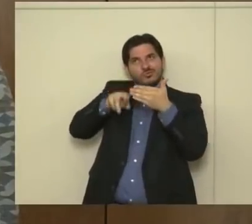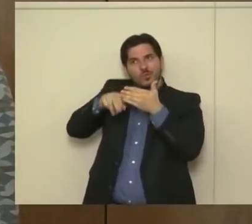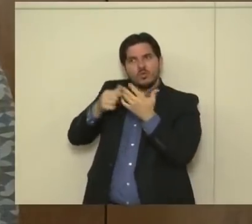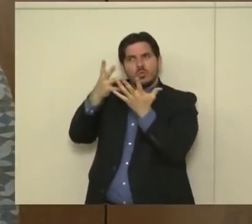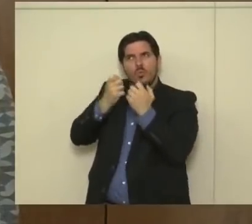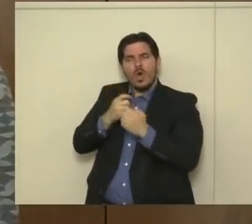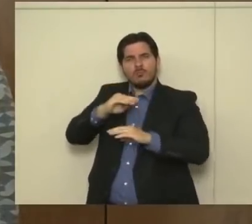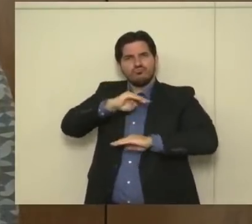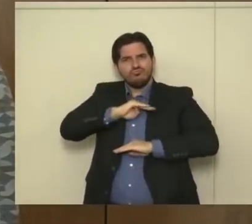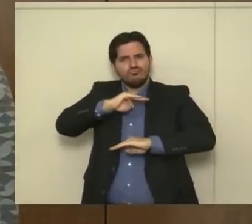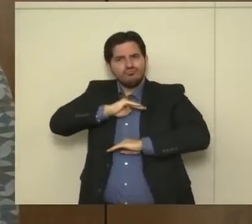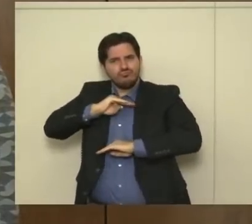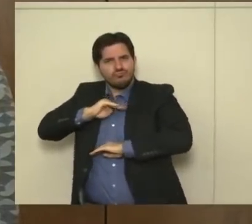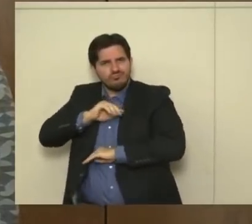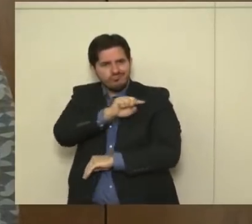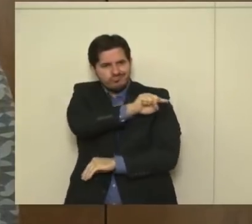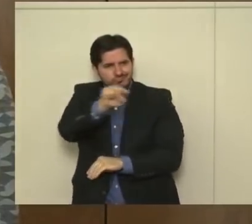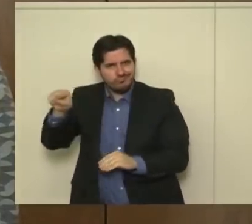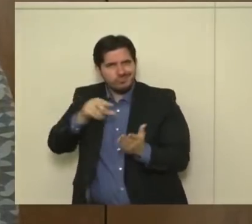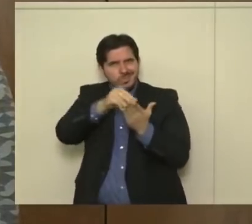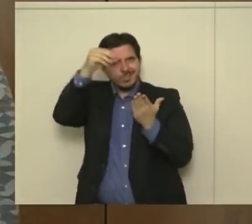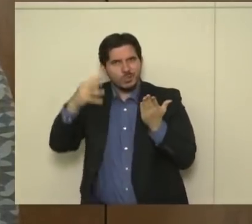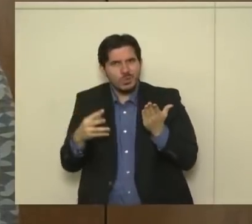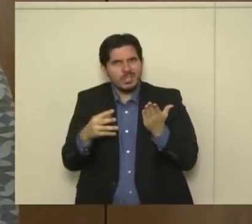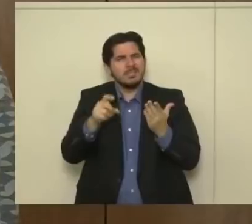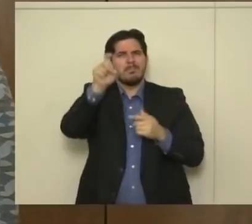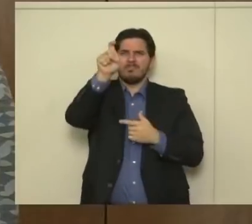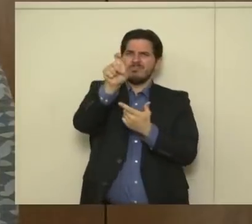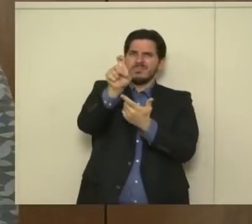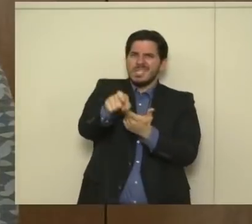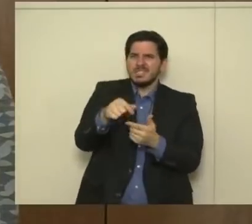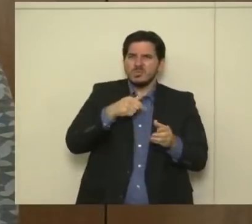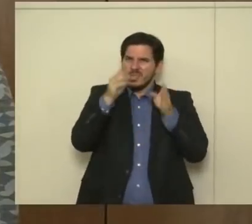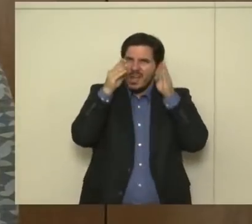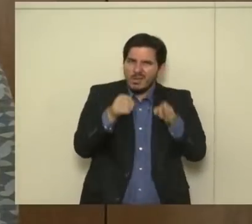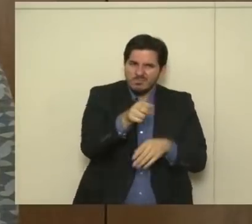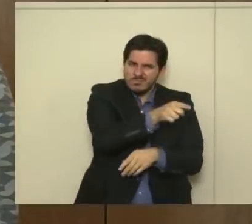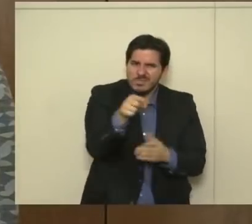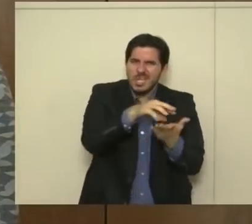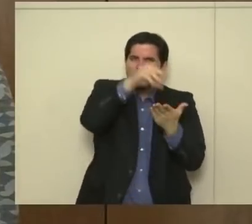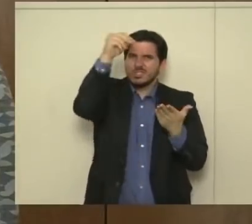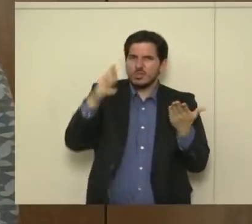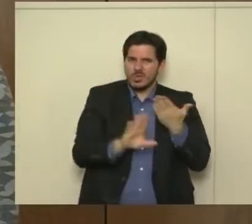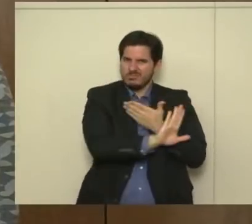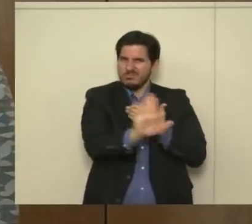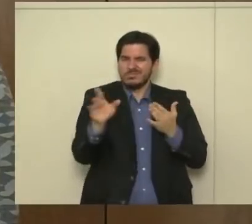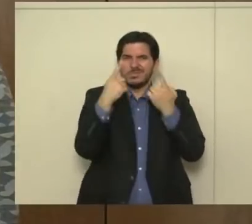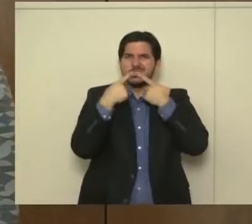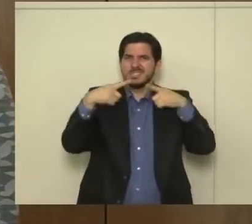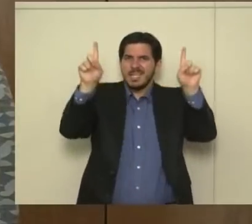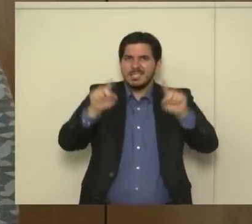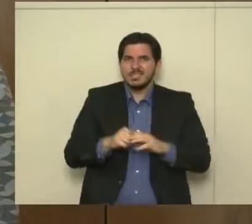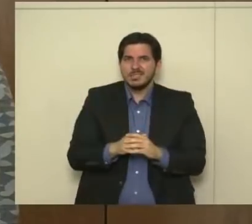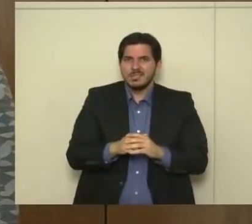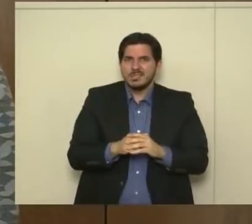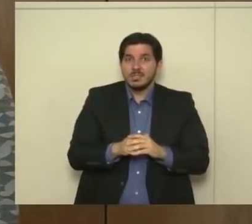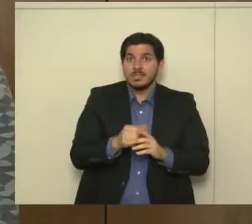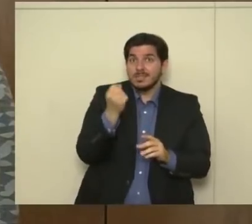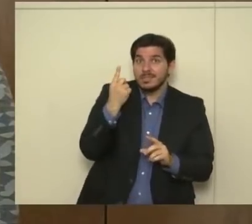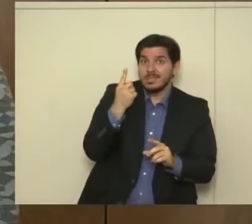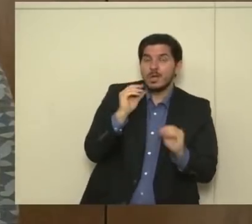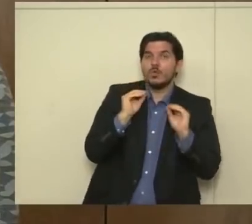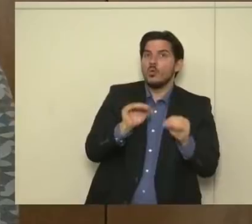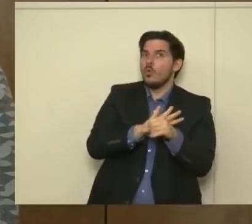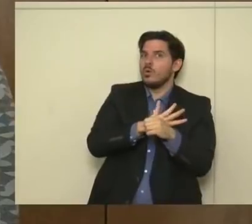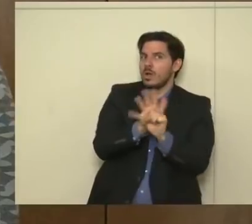for every single student, right? We're focused on student success. That's without a pandemic.